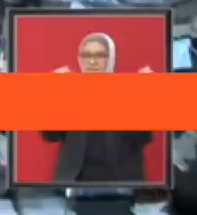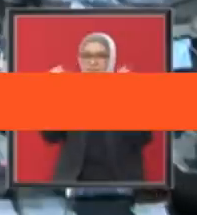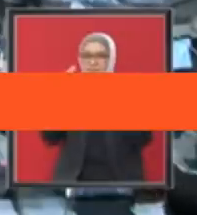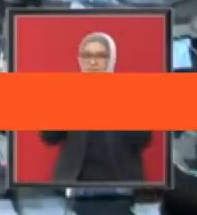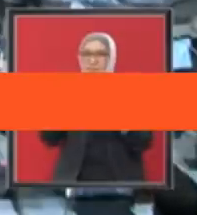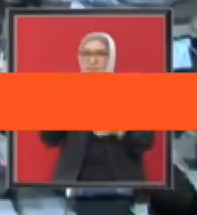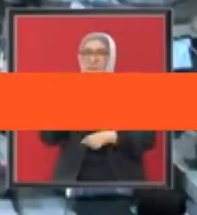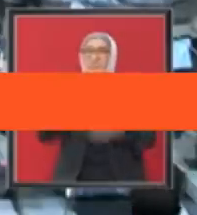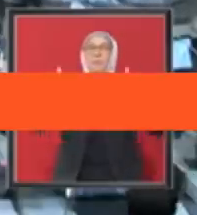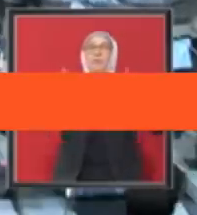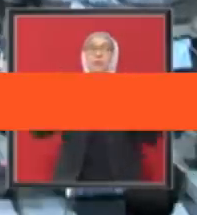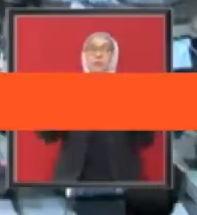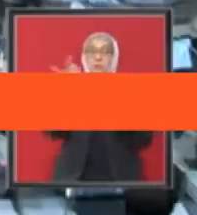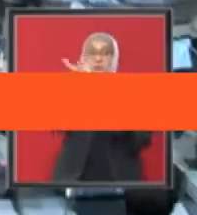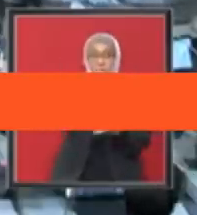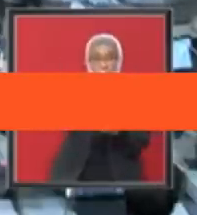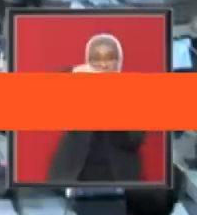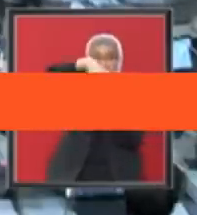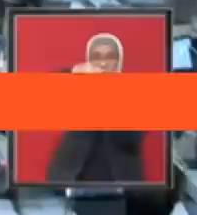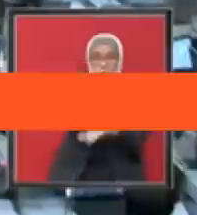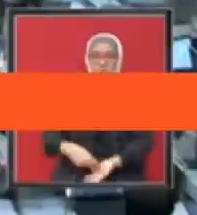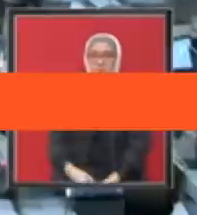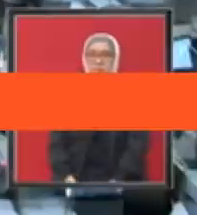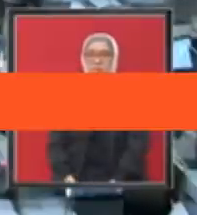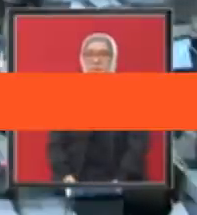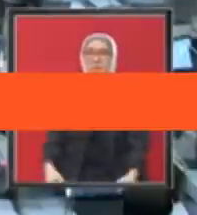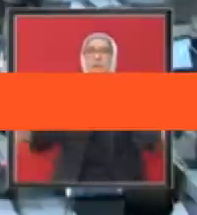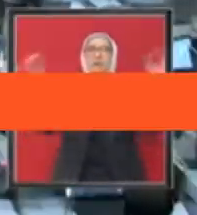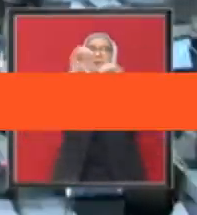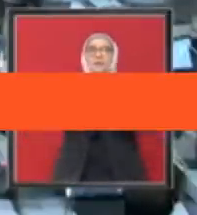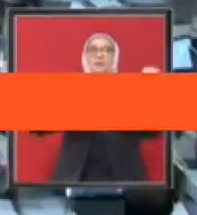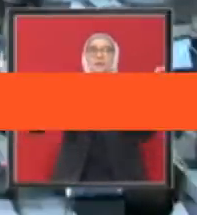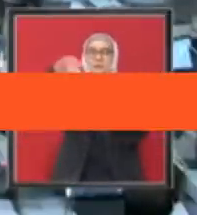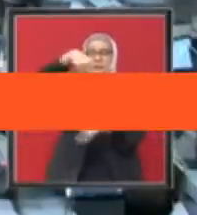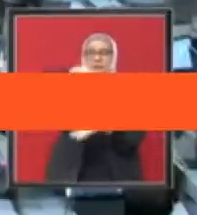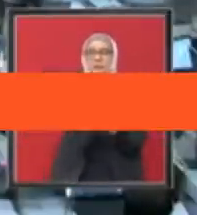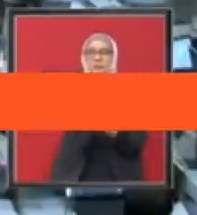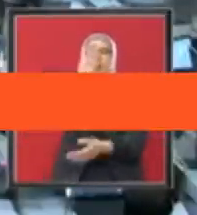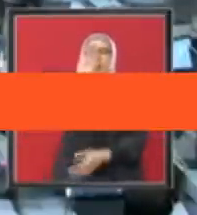initiate a bloc vote during the first stage of the passage of the Supply Budget Bill 2021.